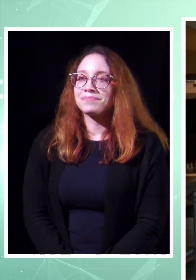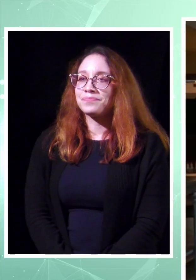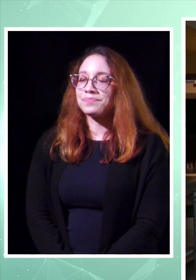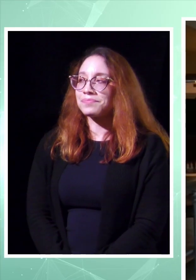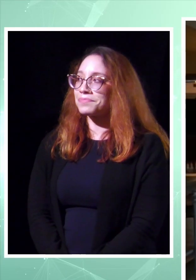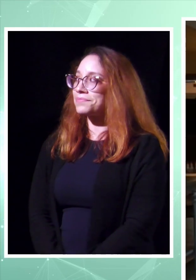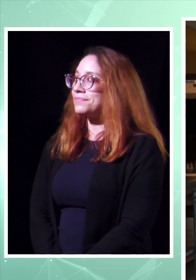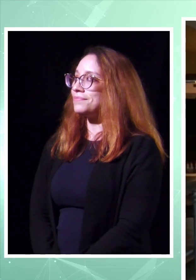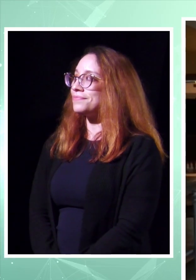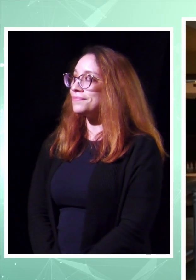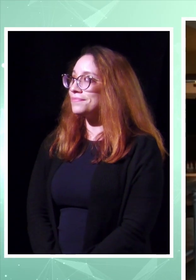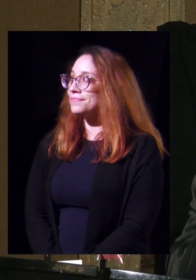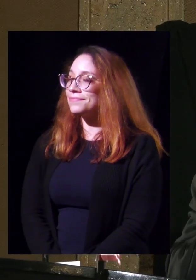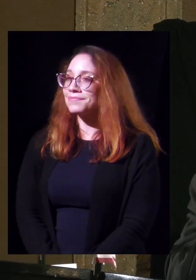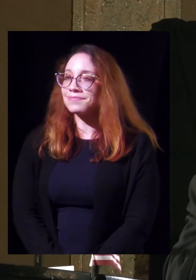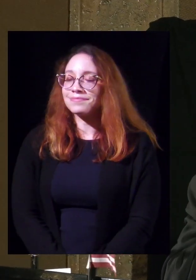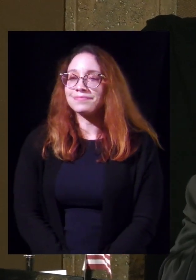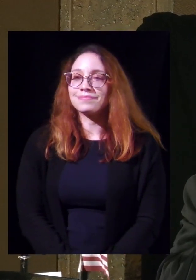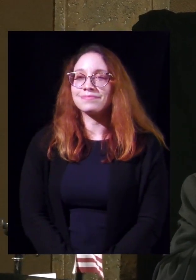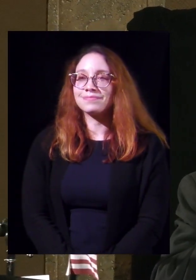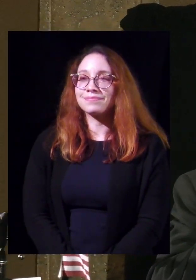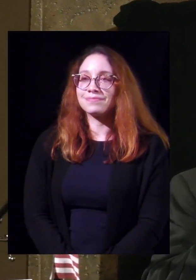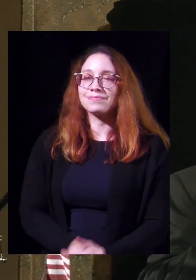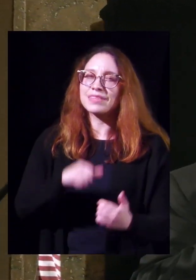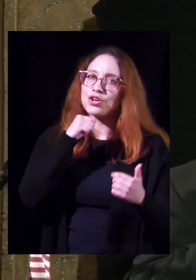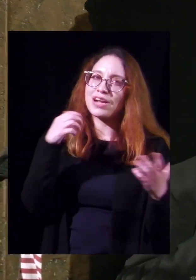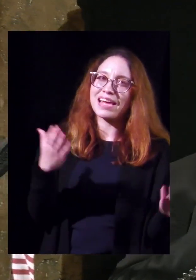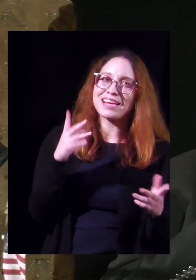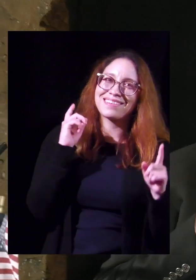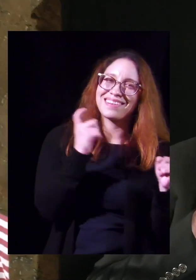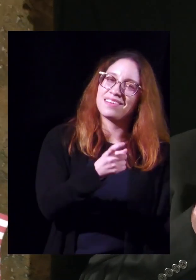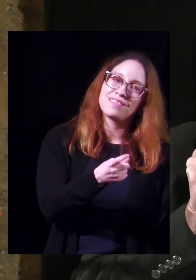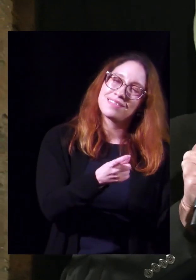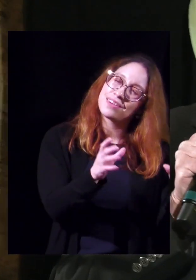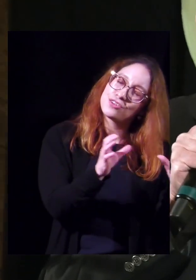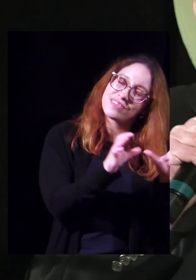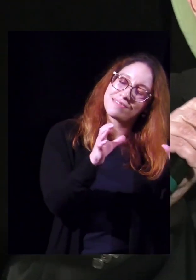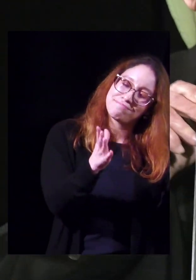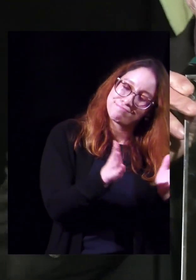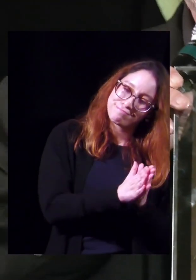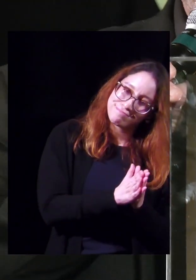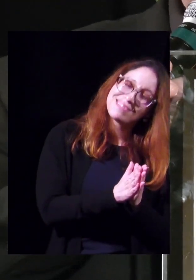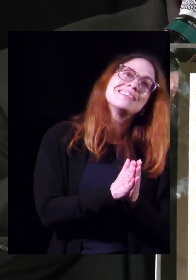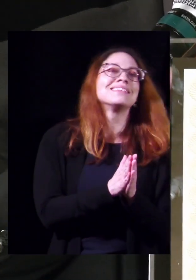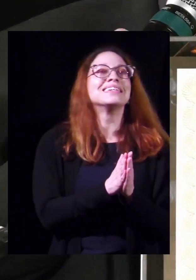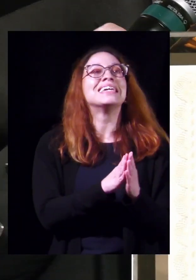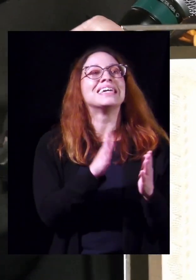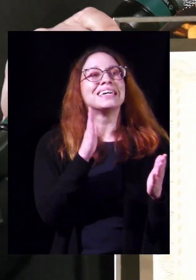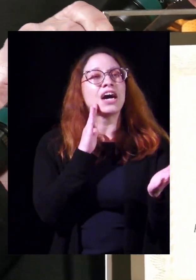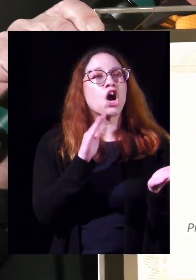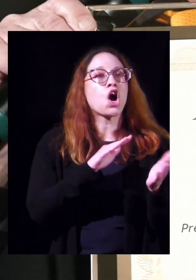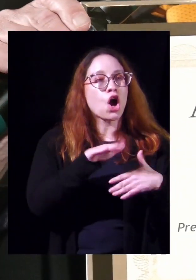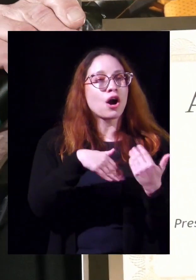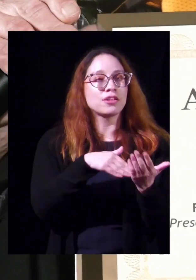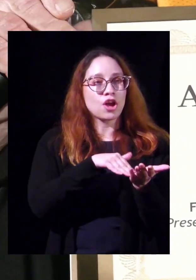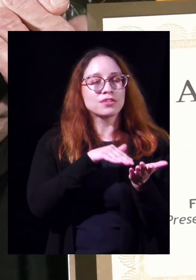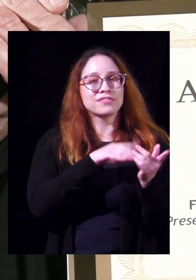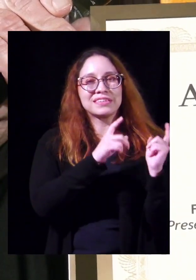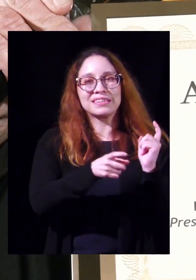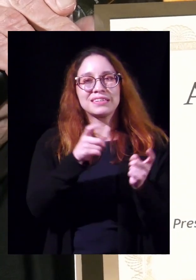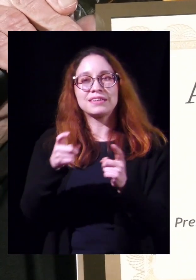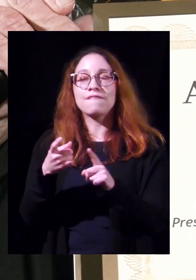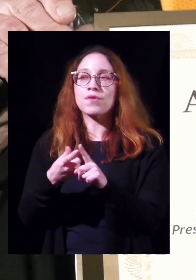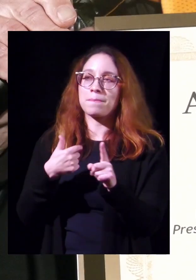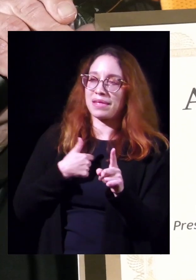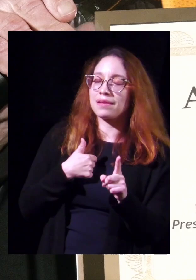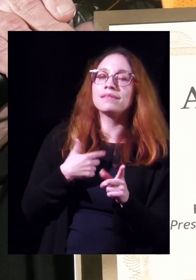Thank you, guys. You're not here for me to give your certificate. All the other doctors were giving this to me, by